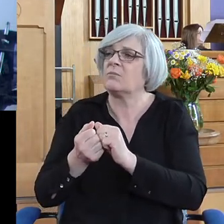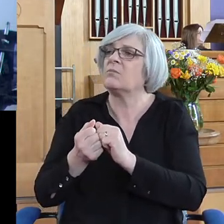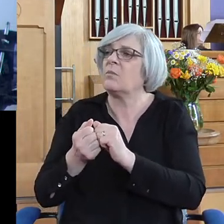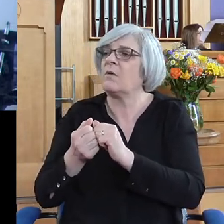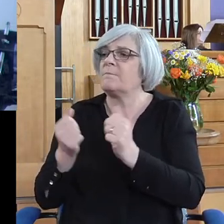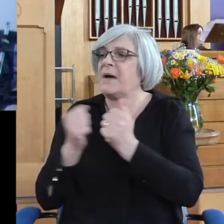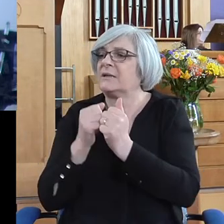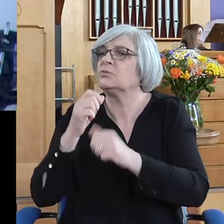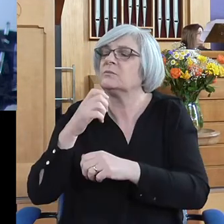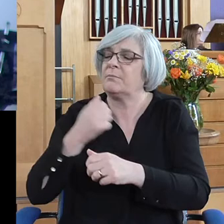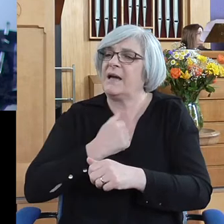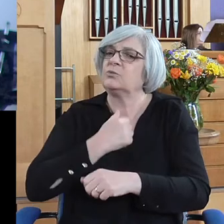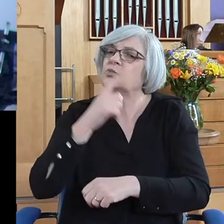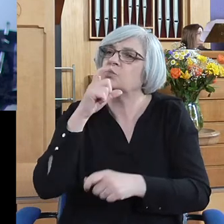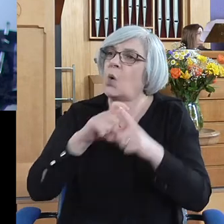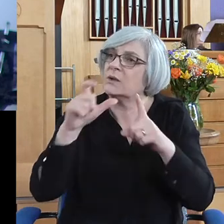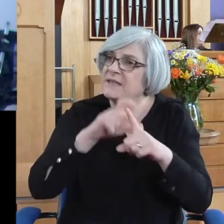you know.